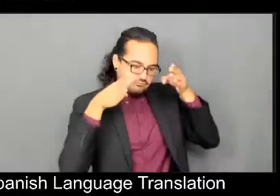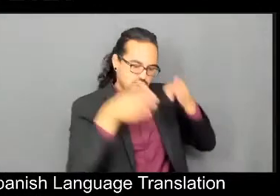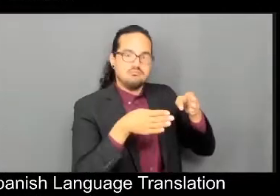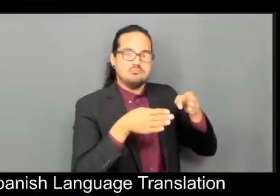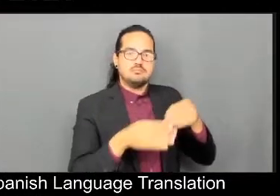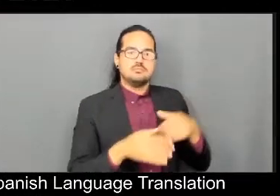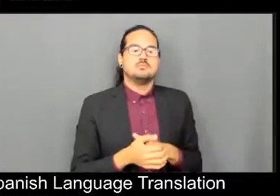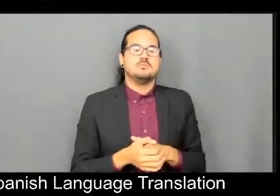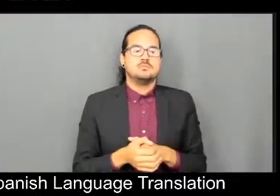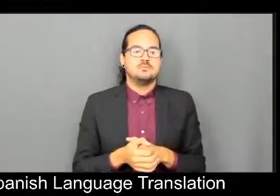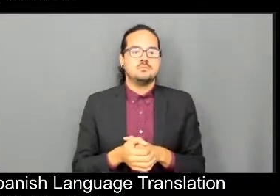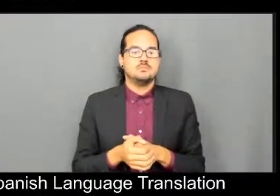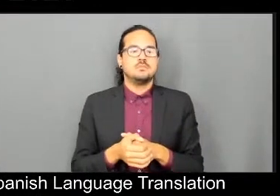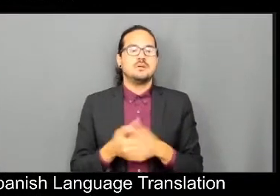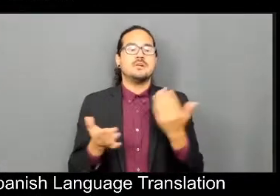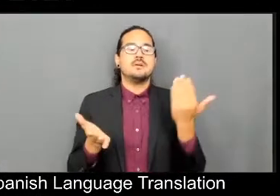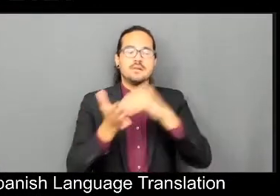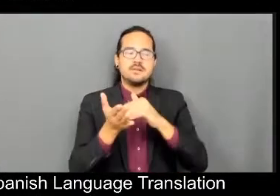Mary.